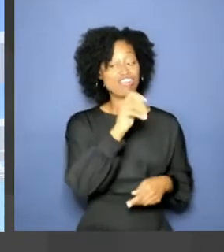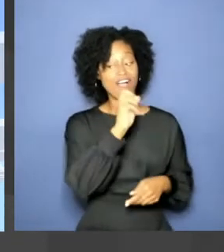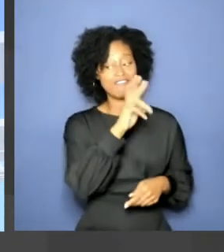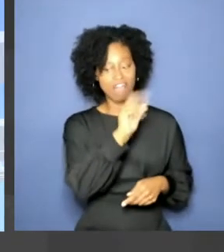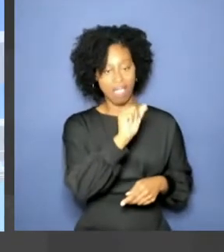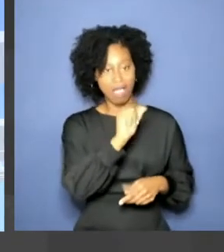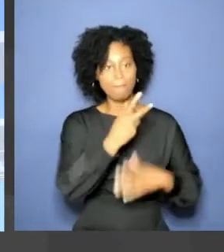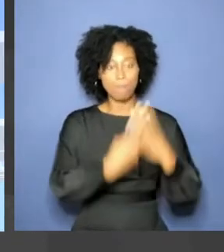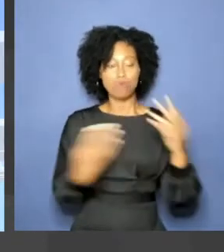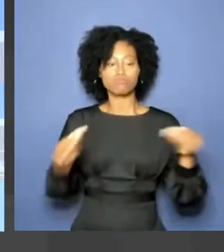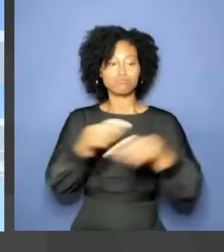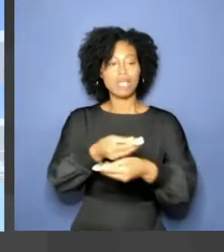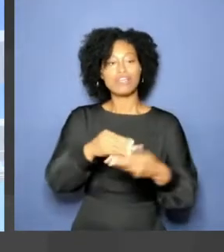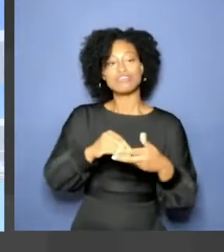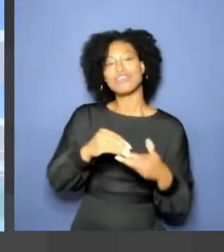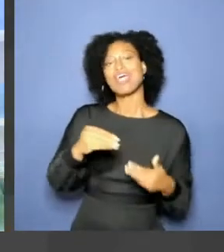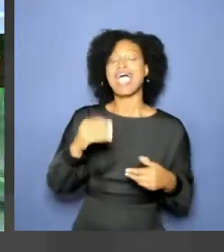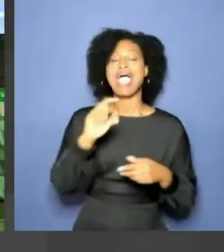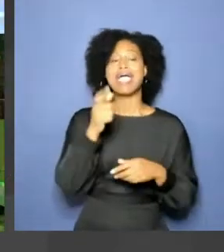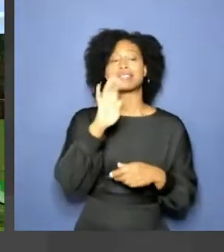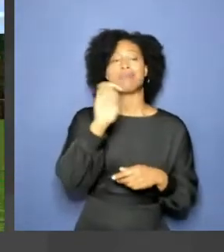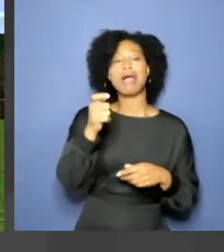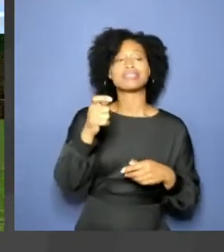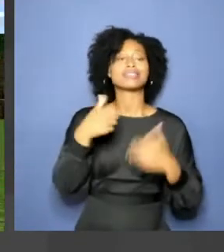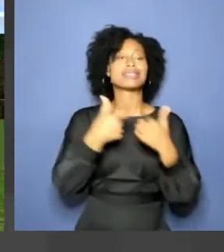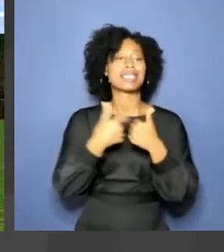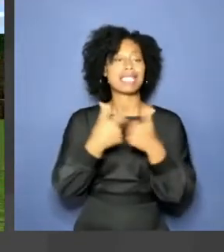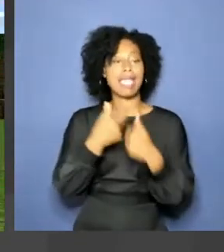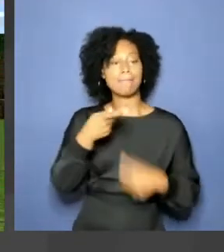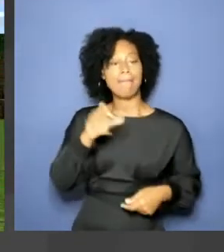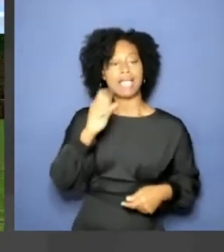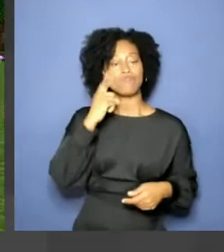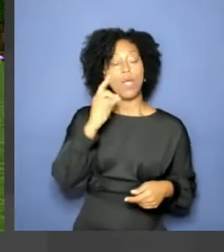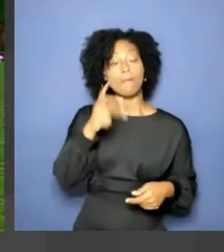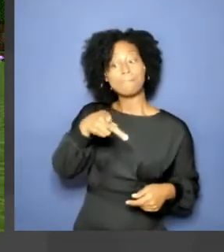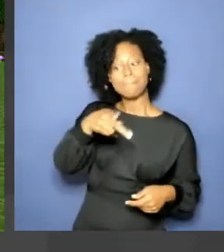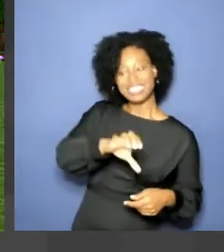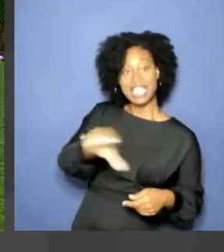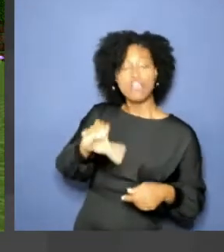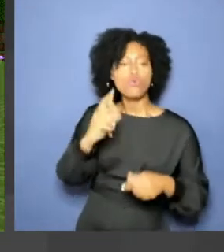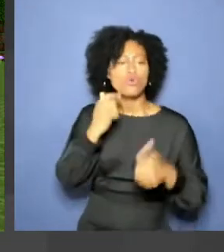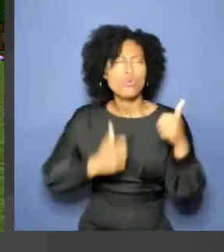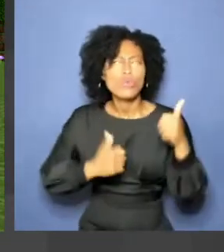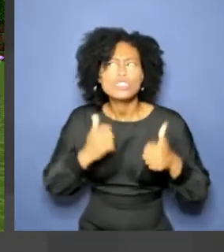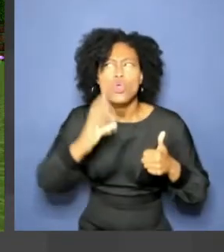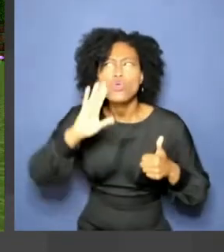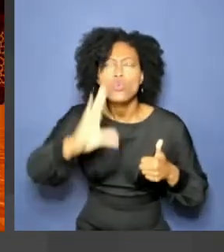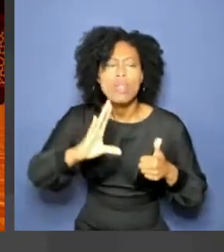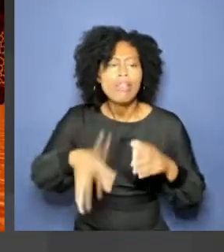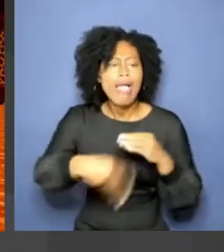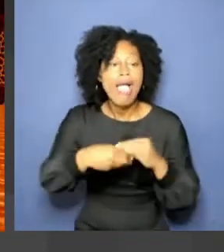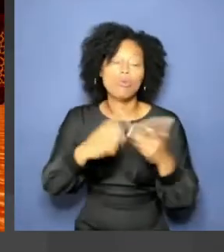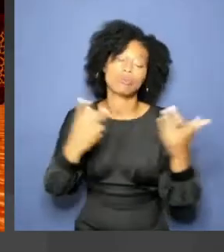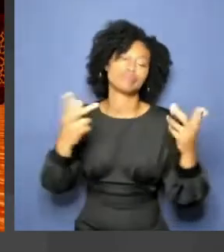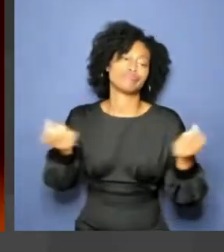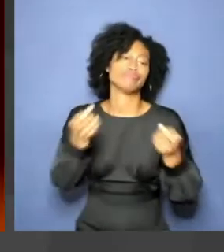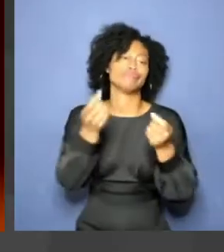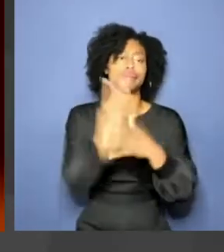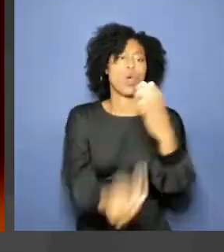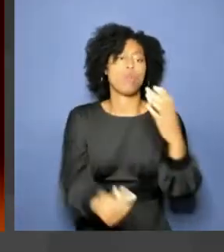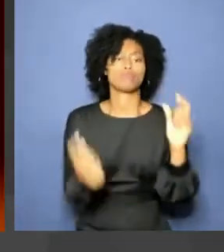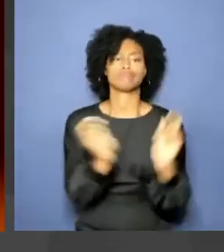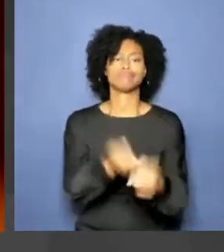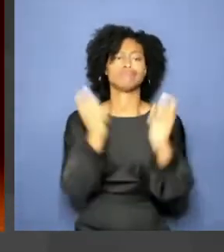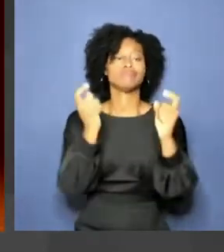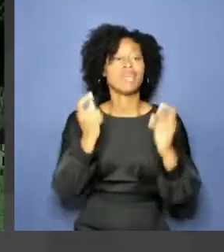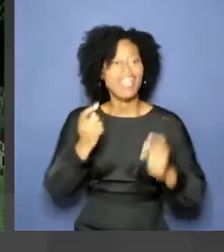Xbox Game Pass for PC. We debated which edition to add to the service and decided why not add both. That means